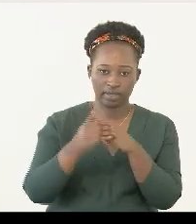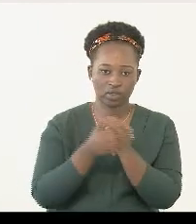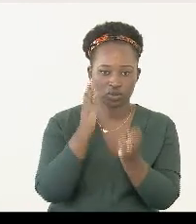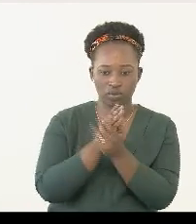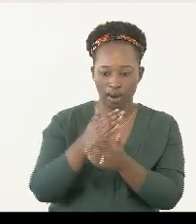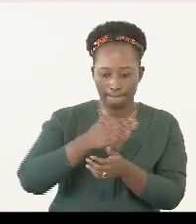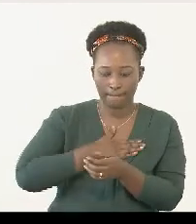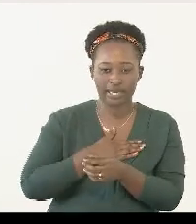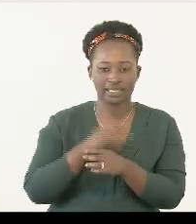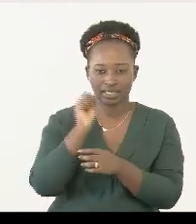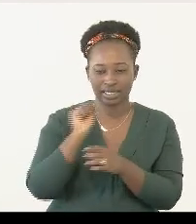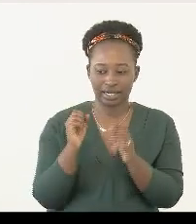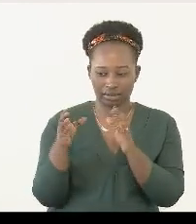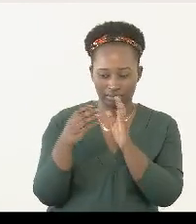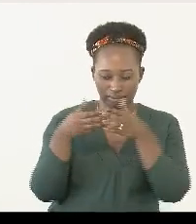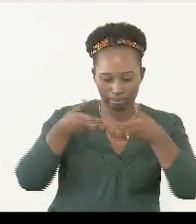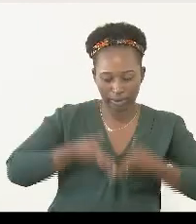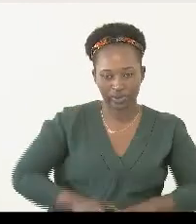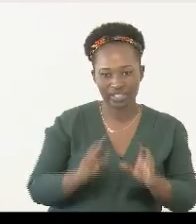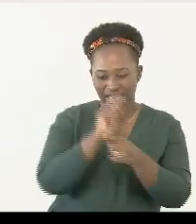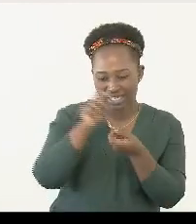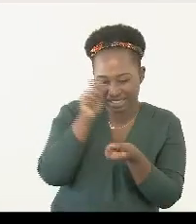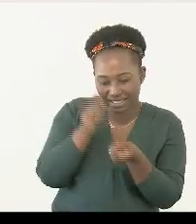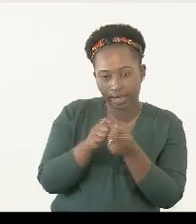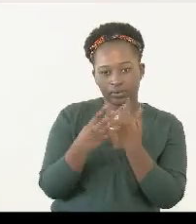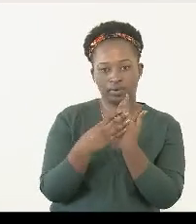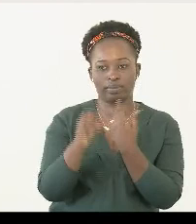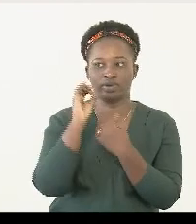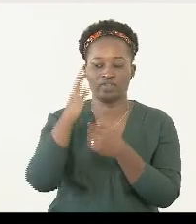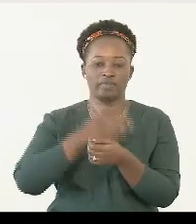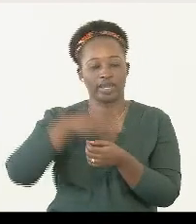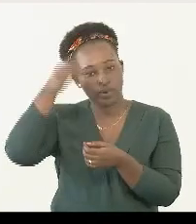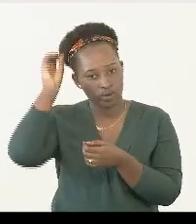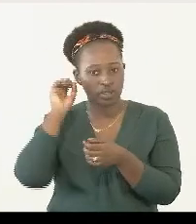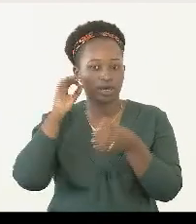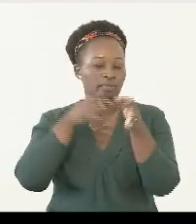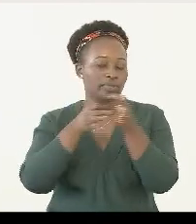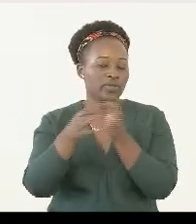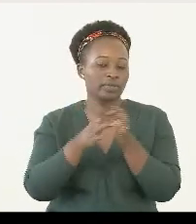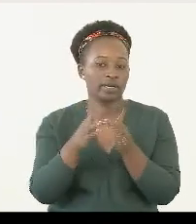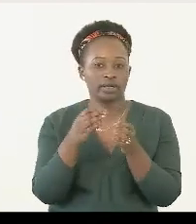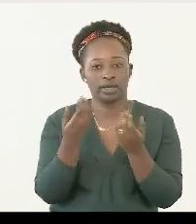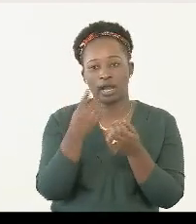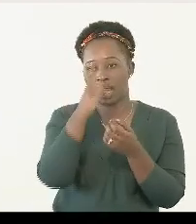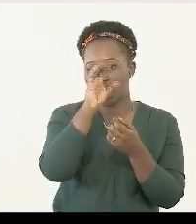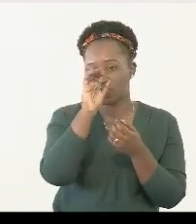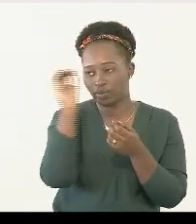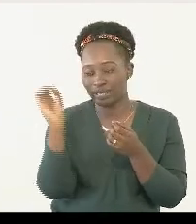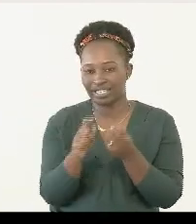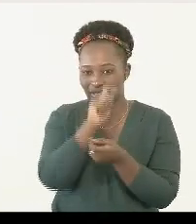should produce an exact copy of my original document. So it needs to be 100% perfect, as